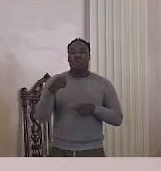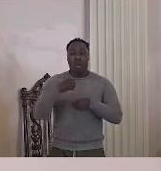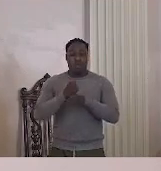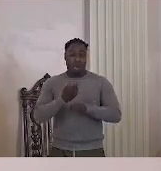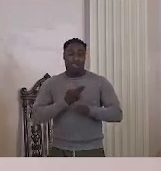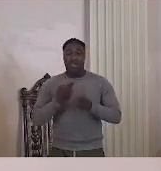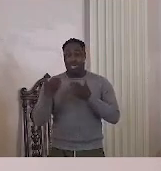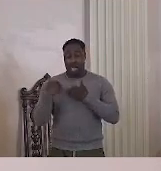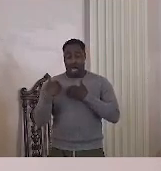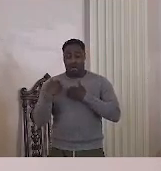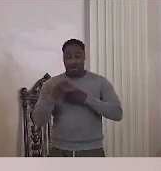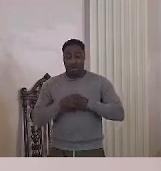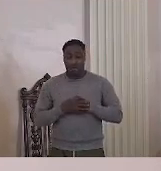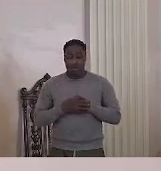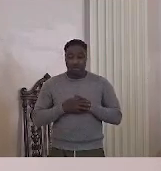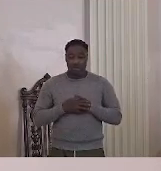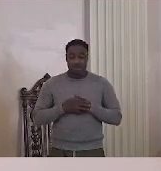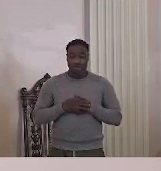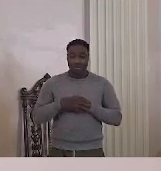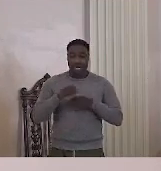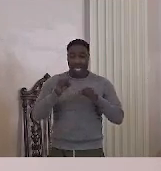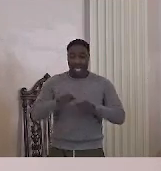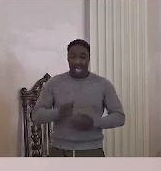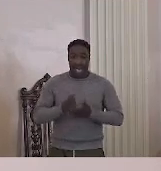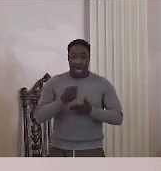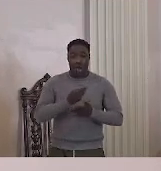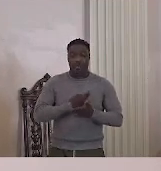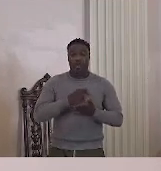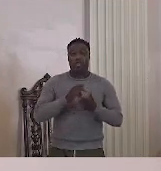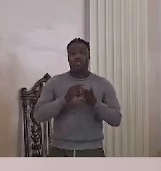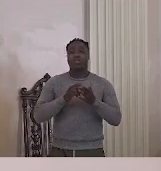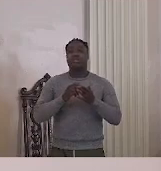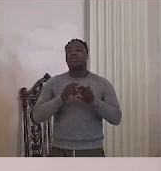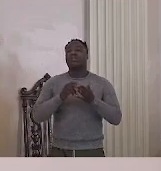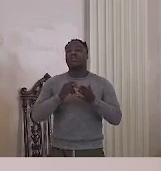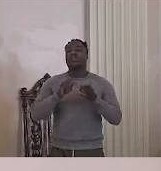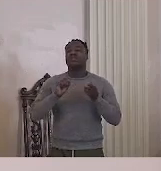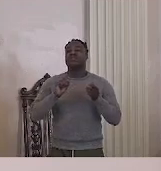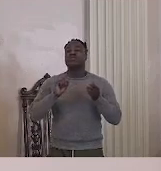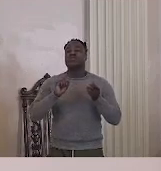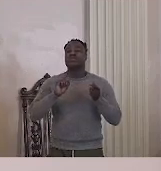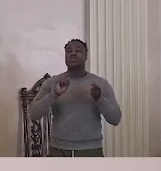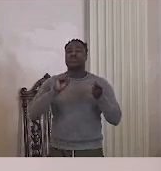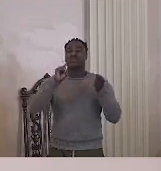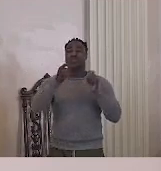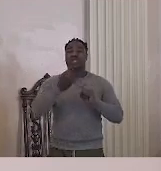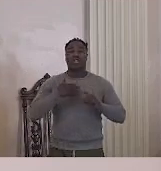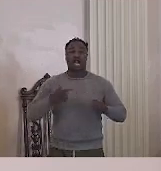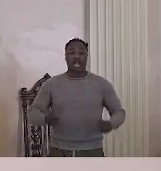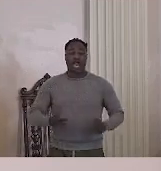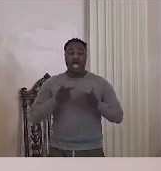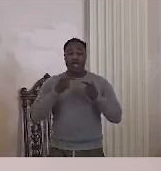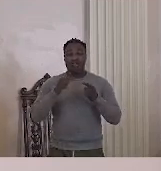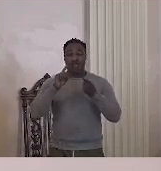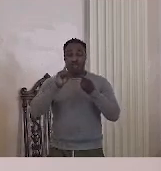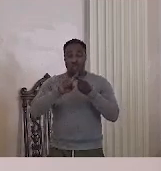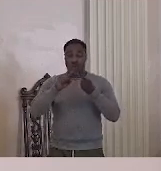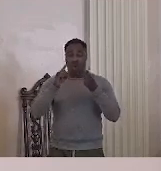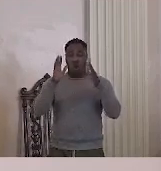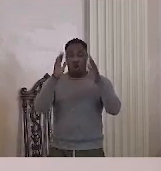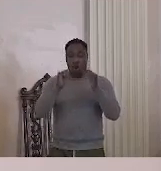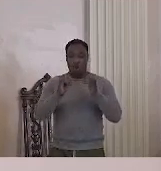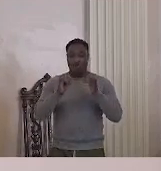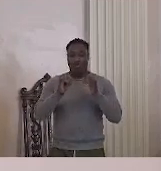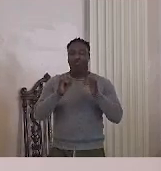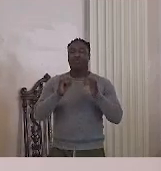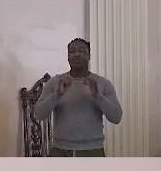accountability that can help us point our lives toward hope. May all of